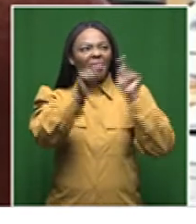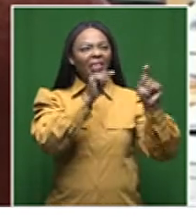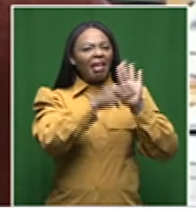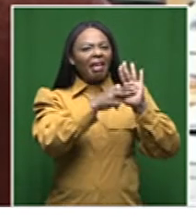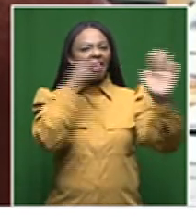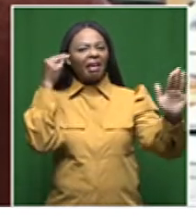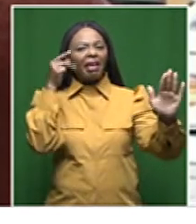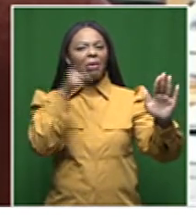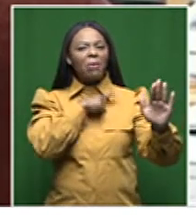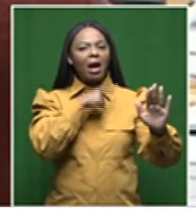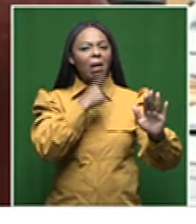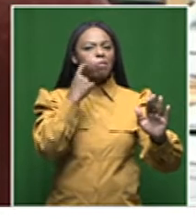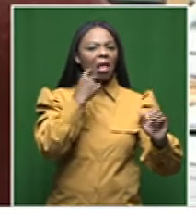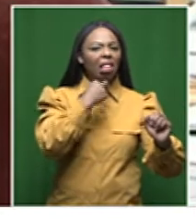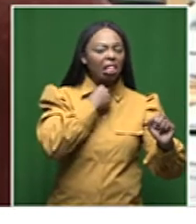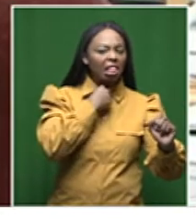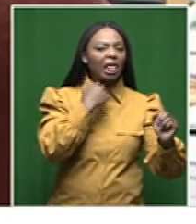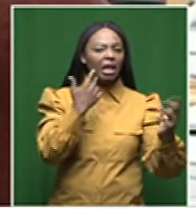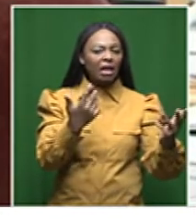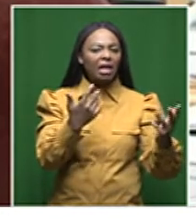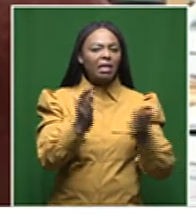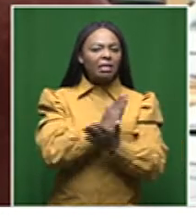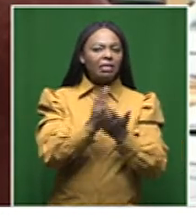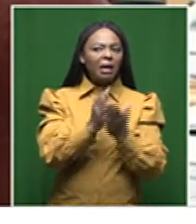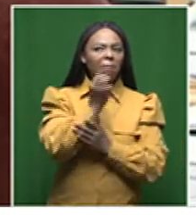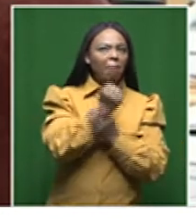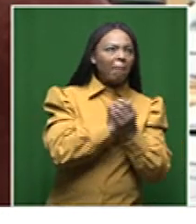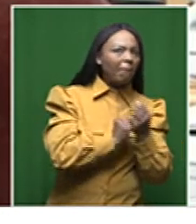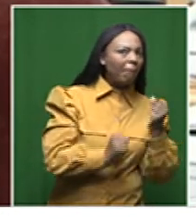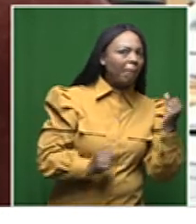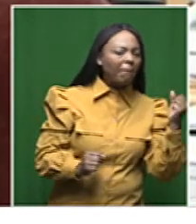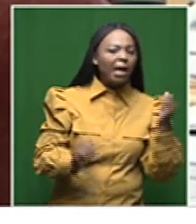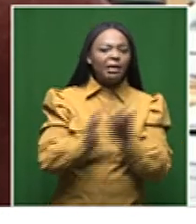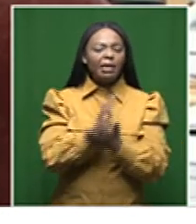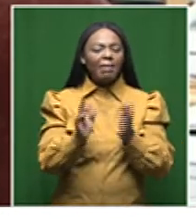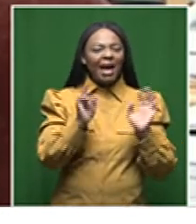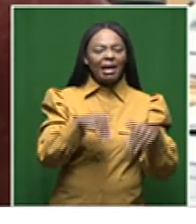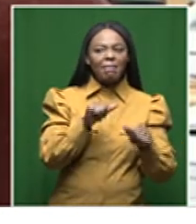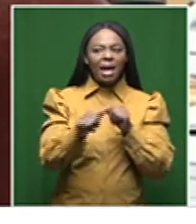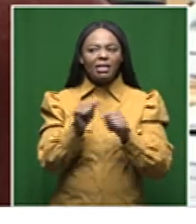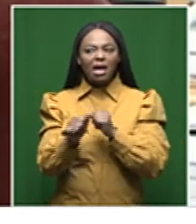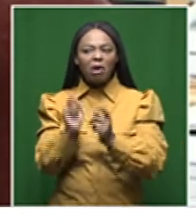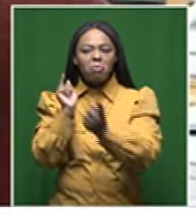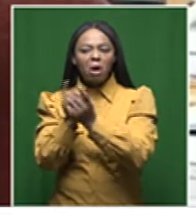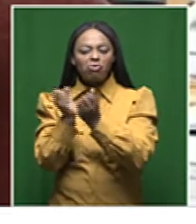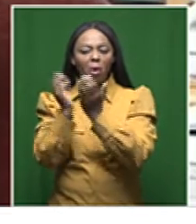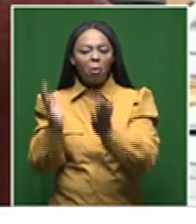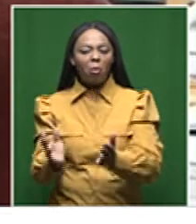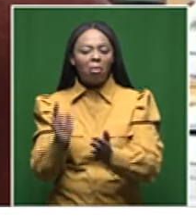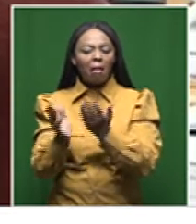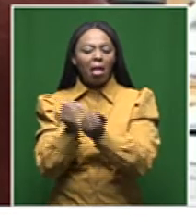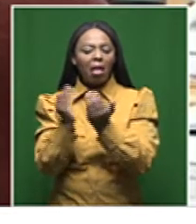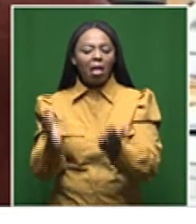children. And they resort to things like, in the cultural way, they try to deal with it, as in they